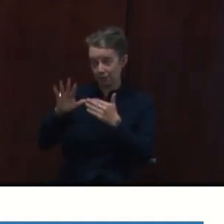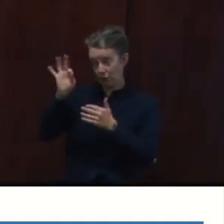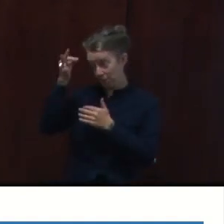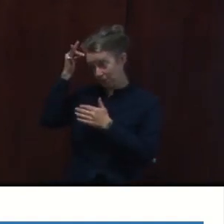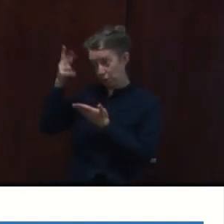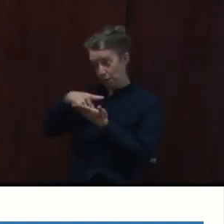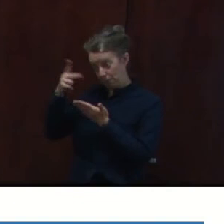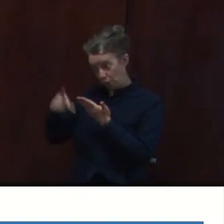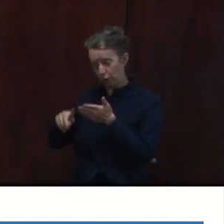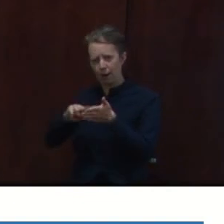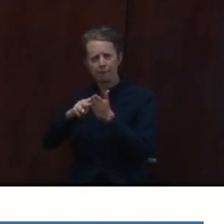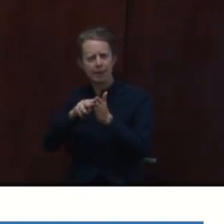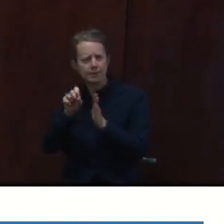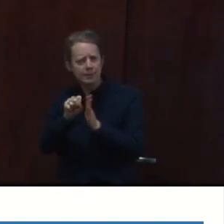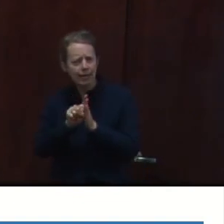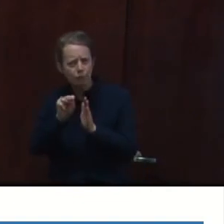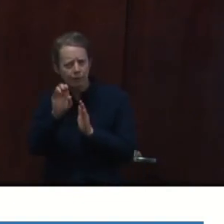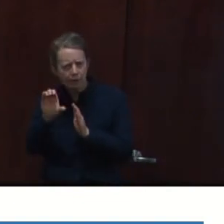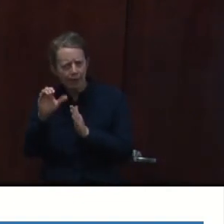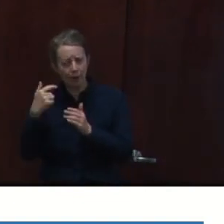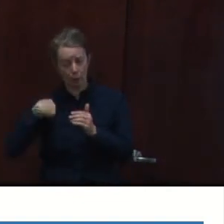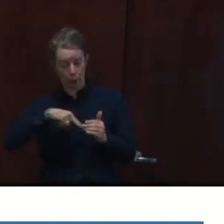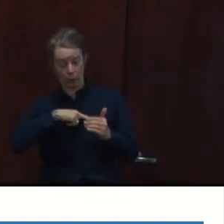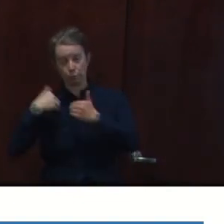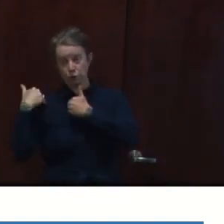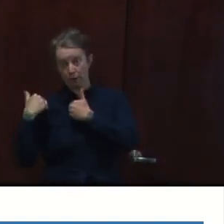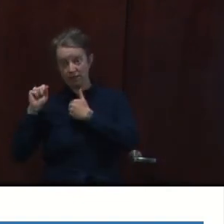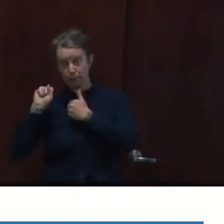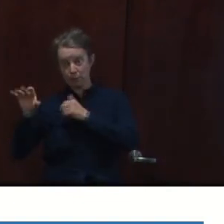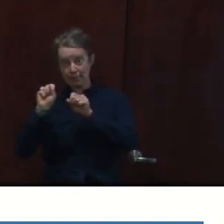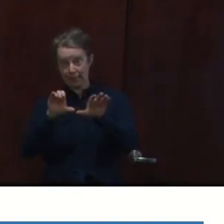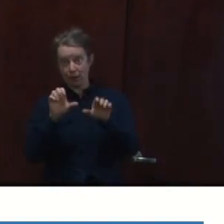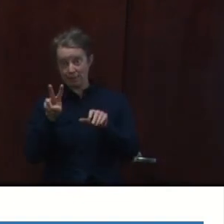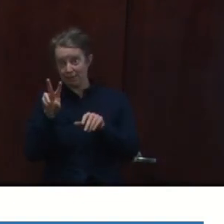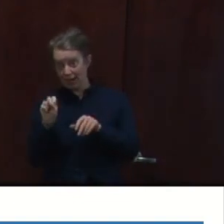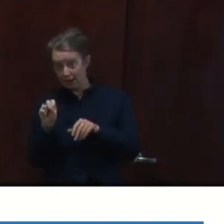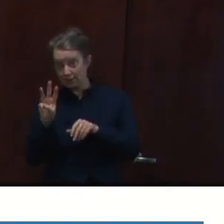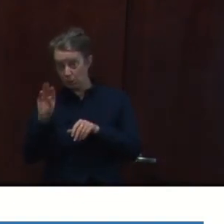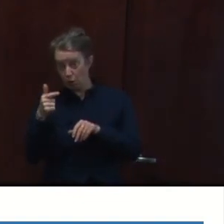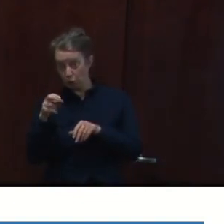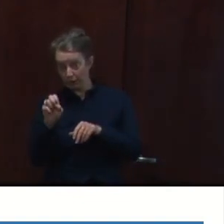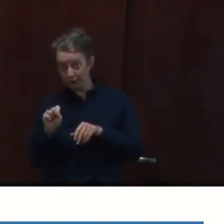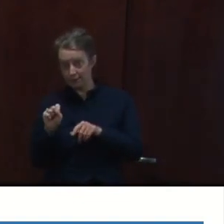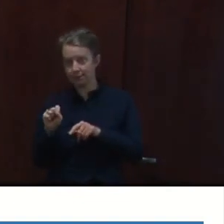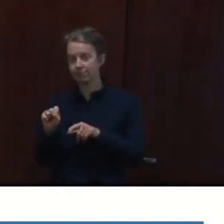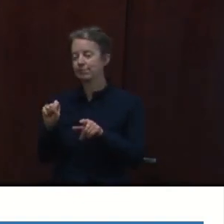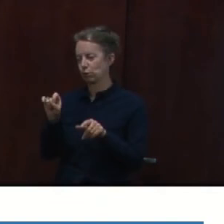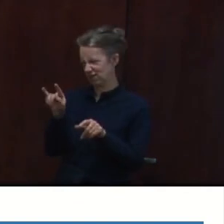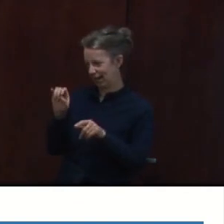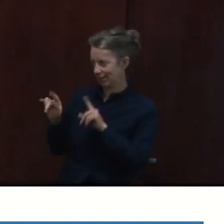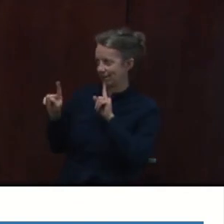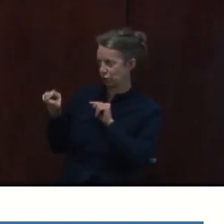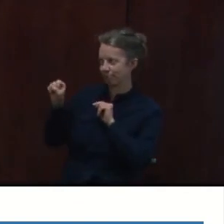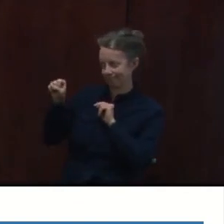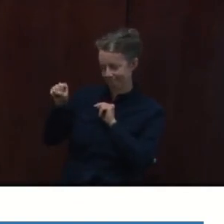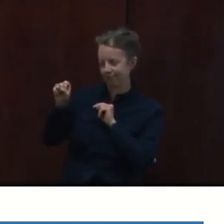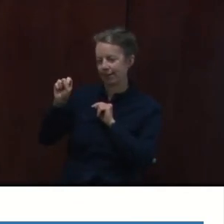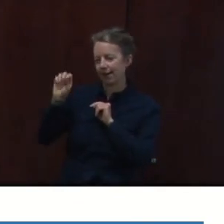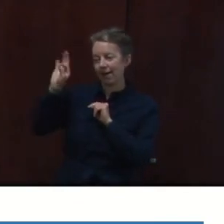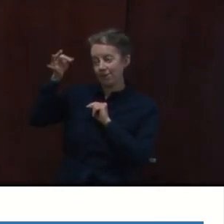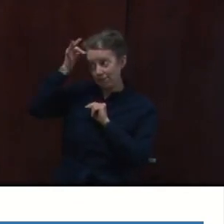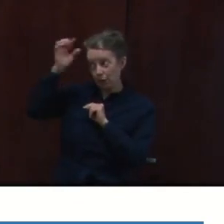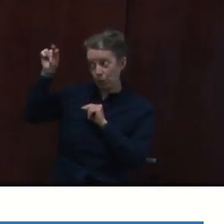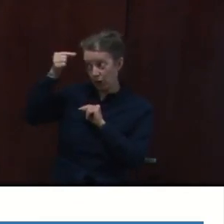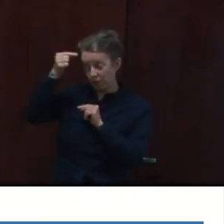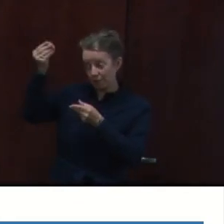is responsible for shipping the vaccines to CVS and Walgreens. Is that correct? They are responsible for allocating to them. So the federal government tells the